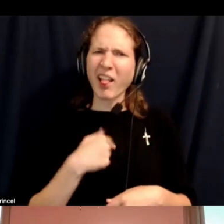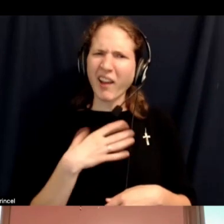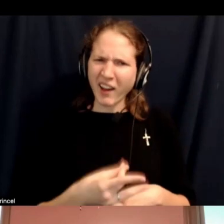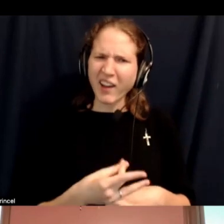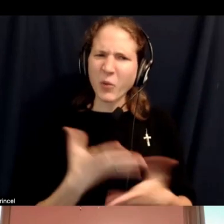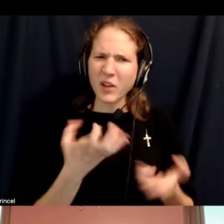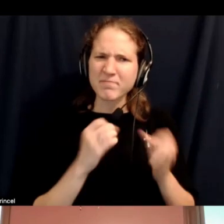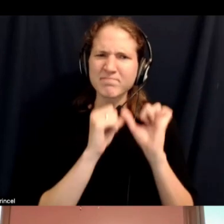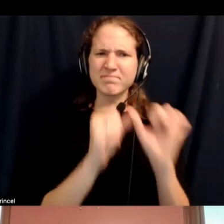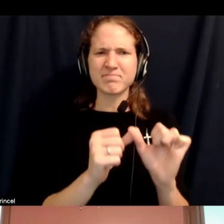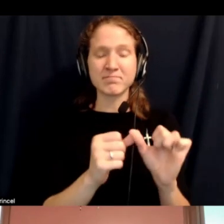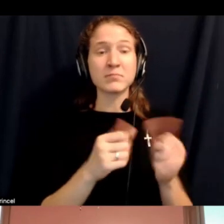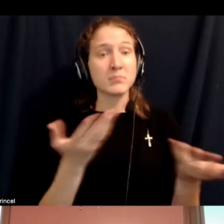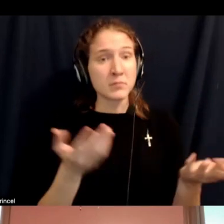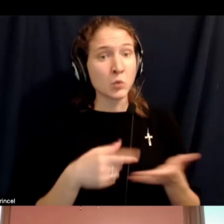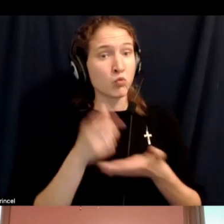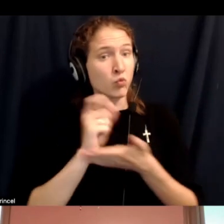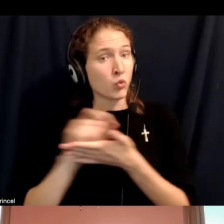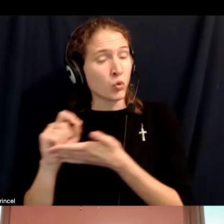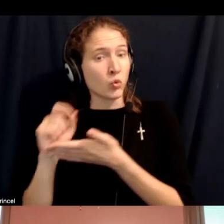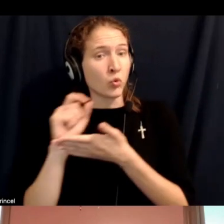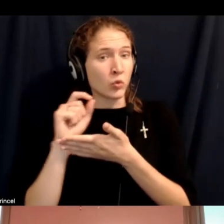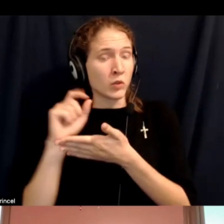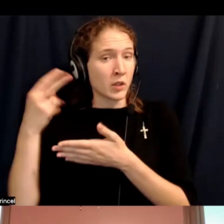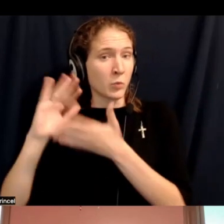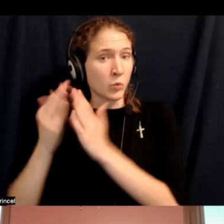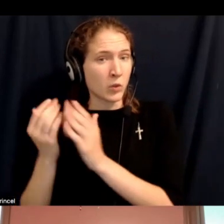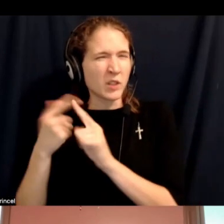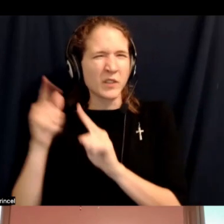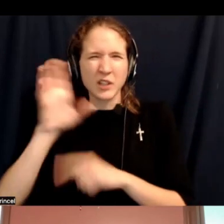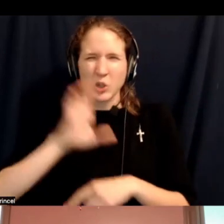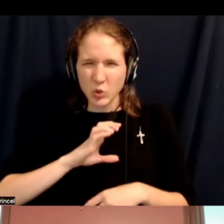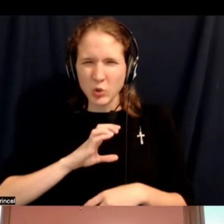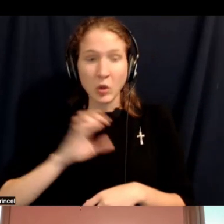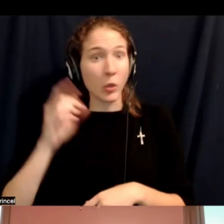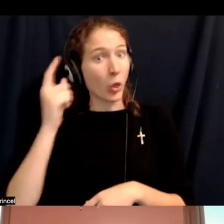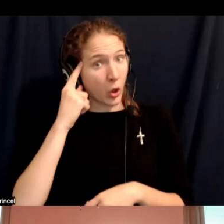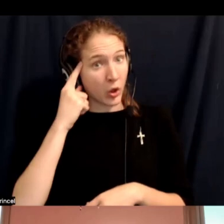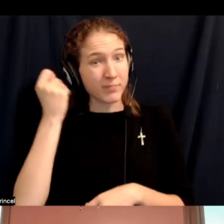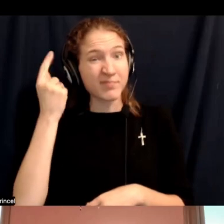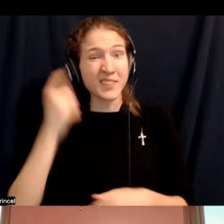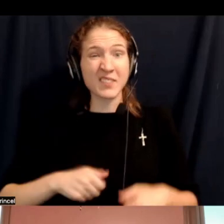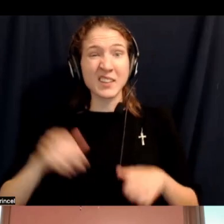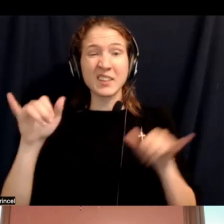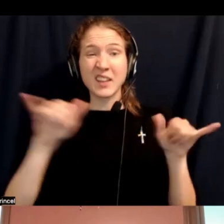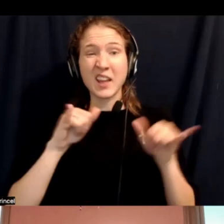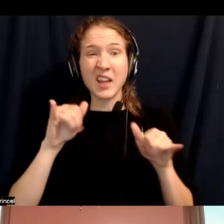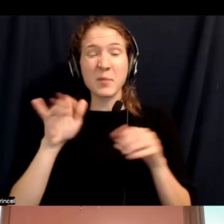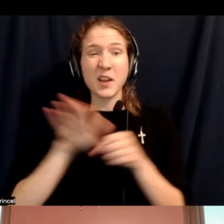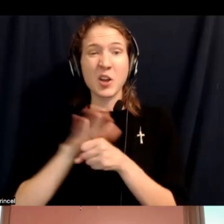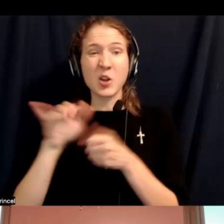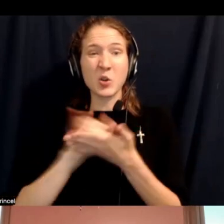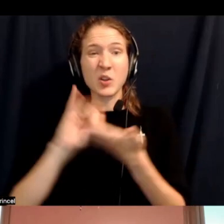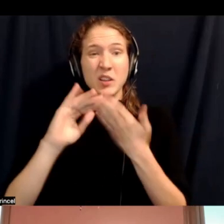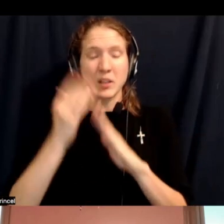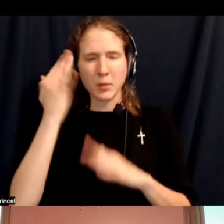thought were a completely different set of characters in my second novel, though they lived in the same part of New York City, because I was living in New York then.